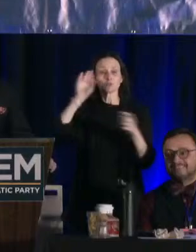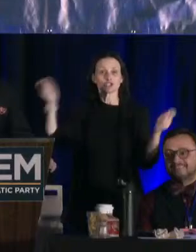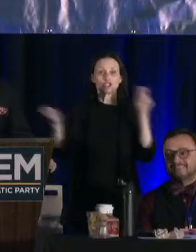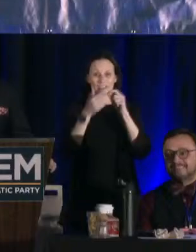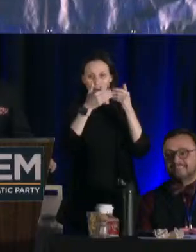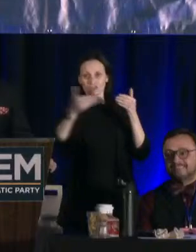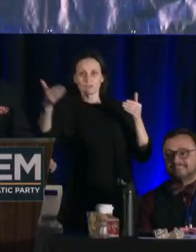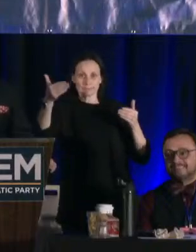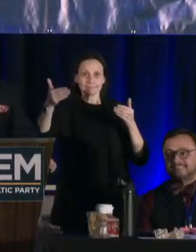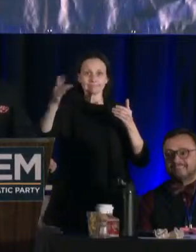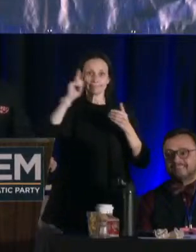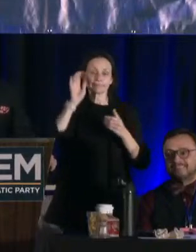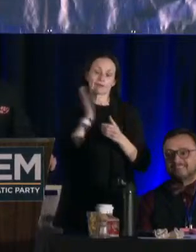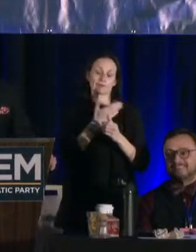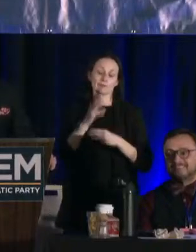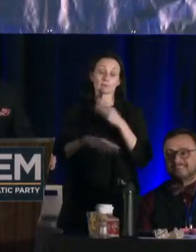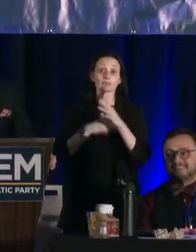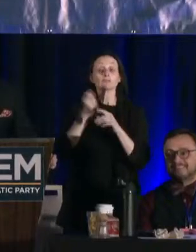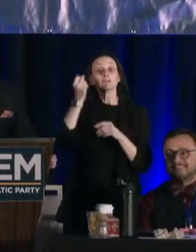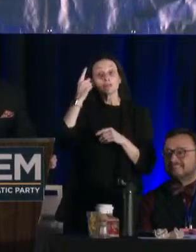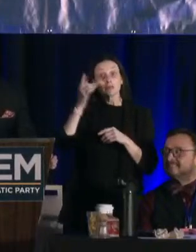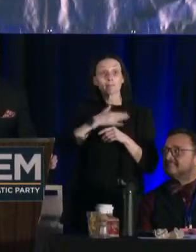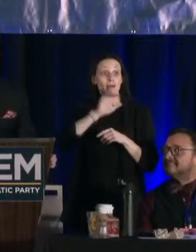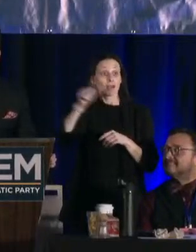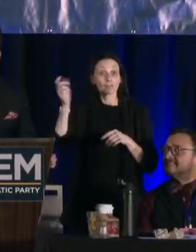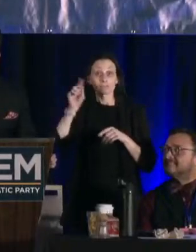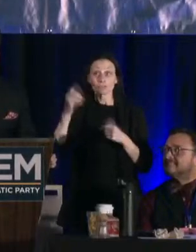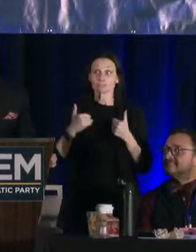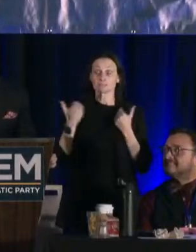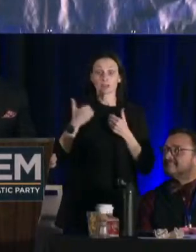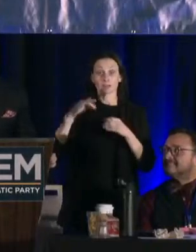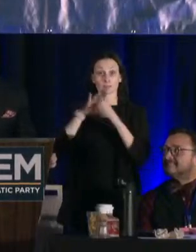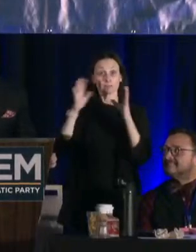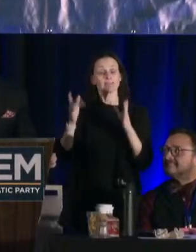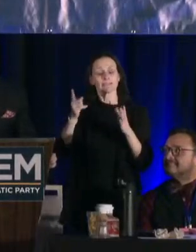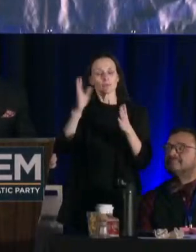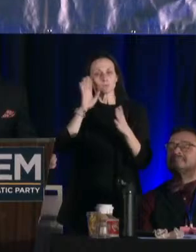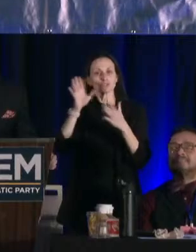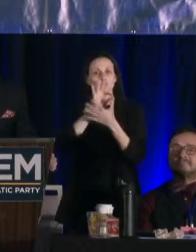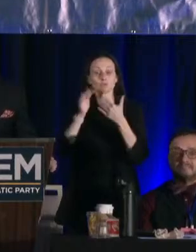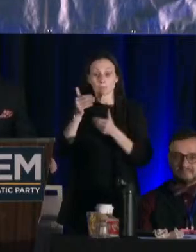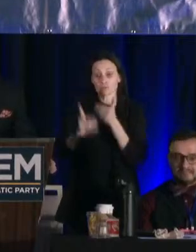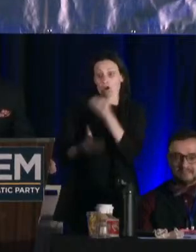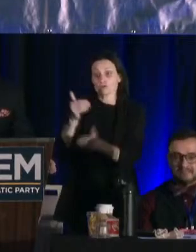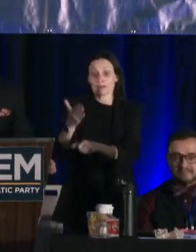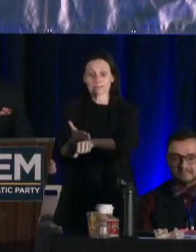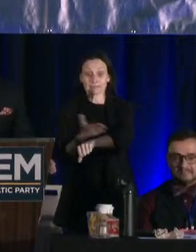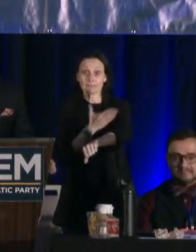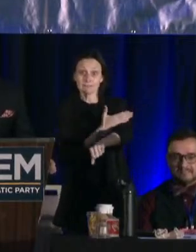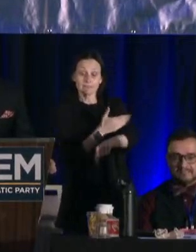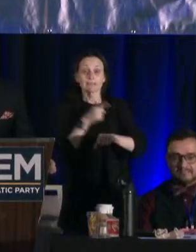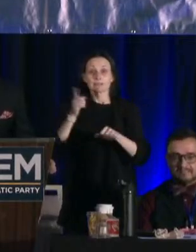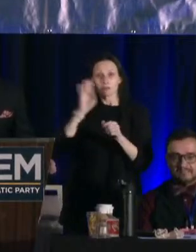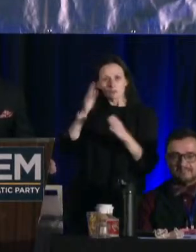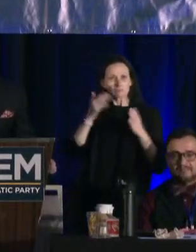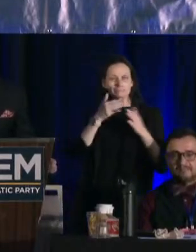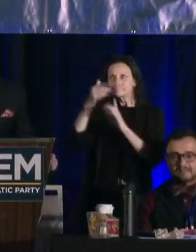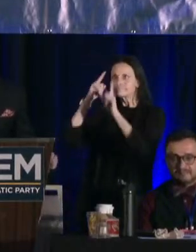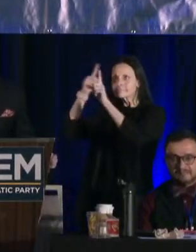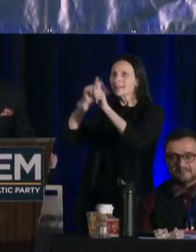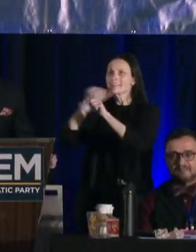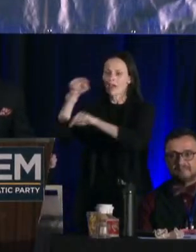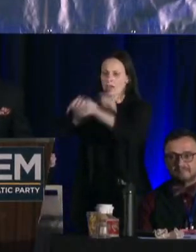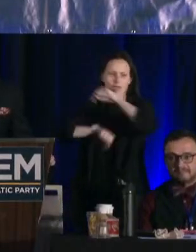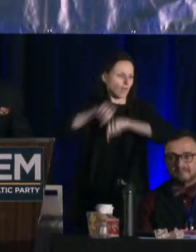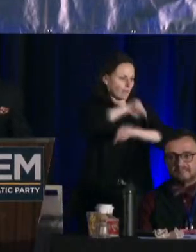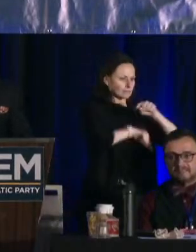history. And my fellow Democrats, young voters would choose progress. Young voters would choose to move forward, not to turn back the